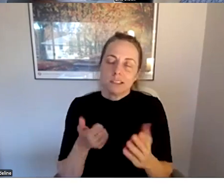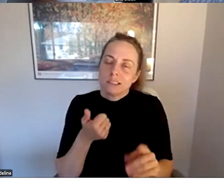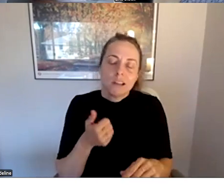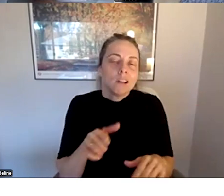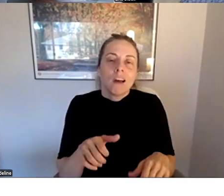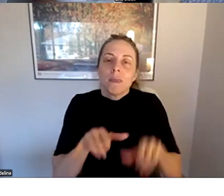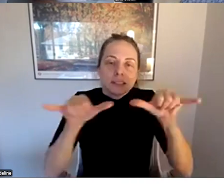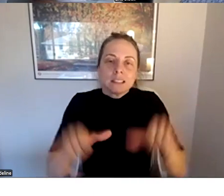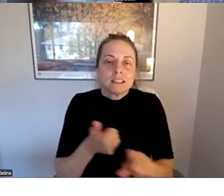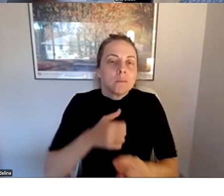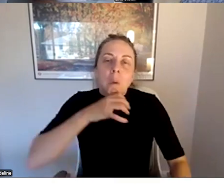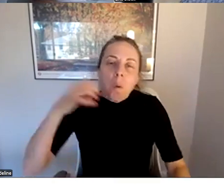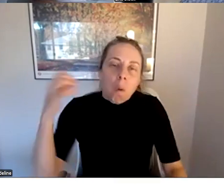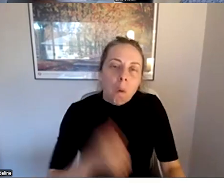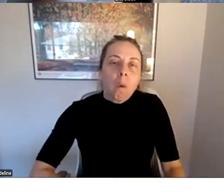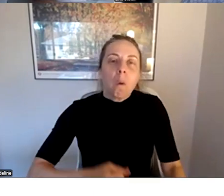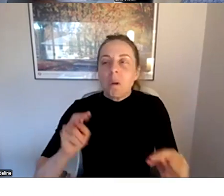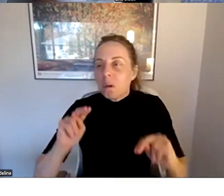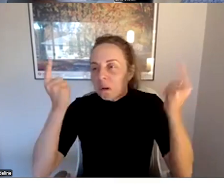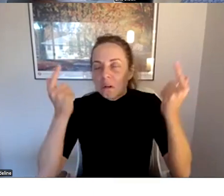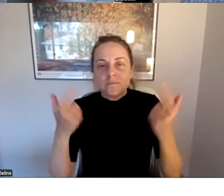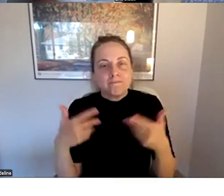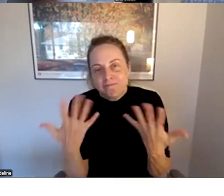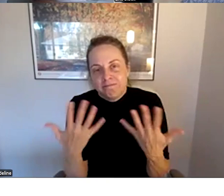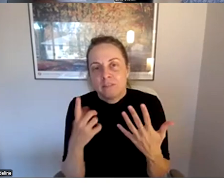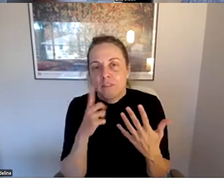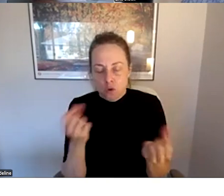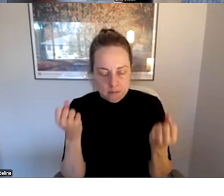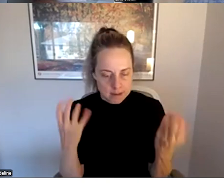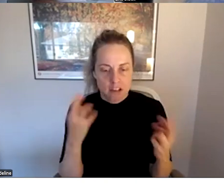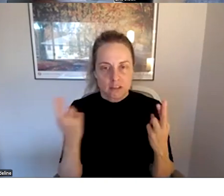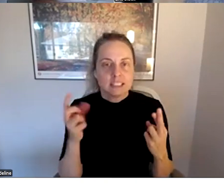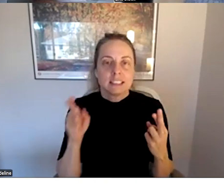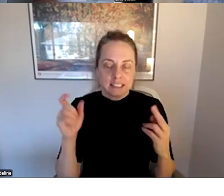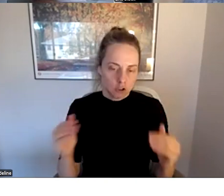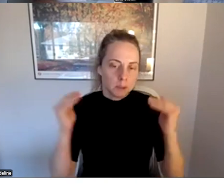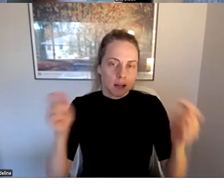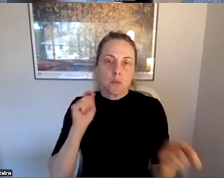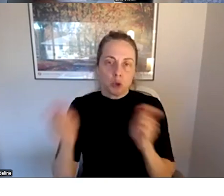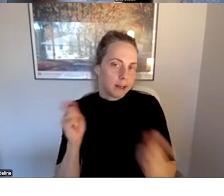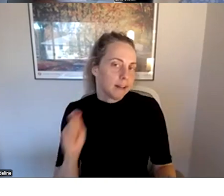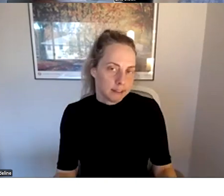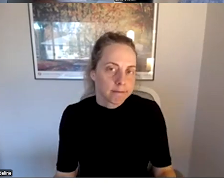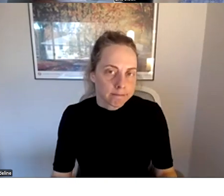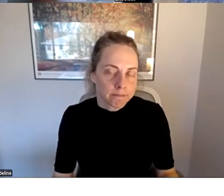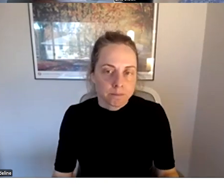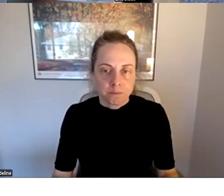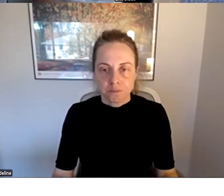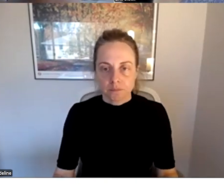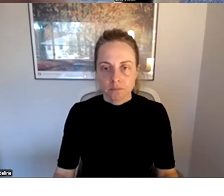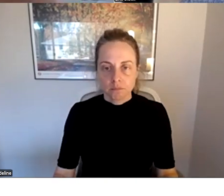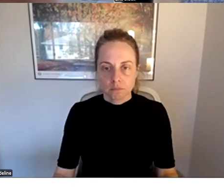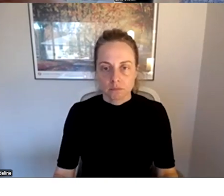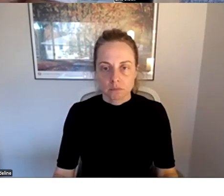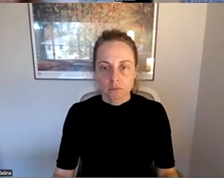antiquated and for many, many reasons needed to be upgraded. And